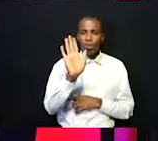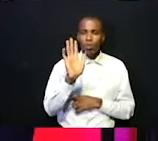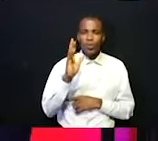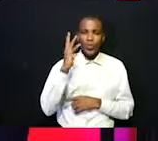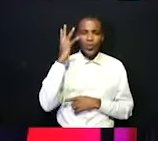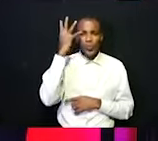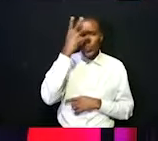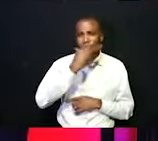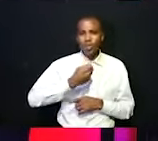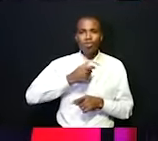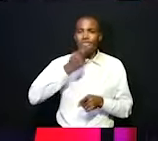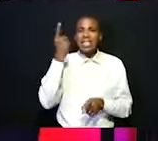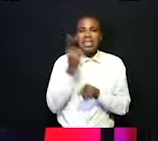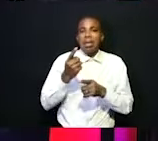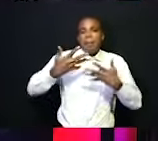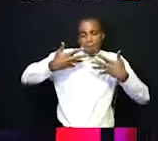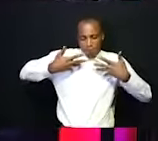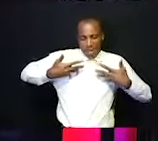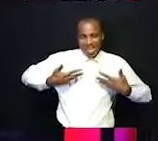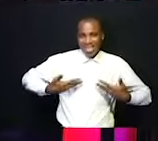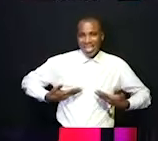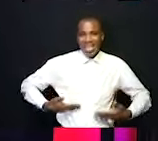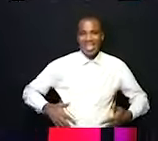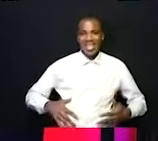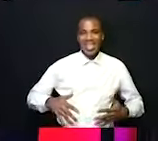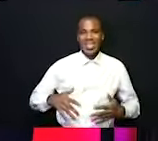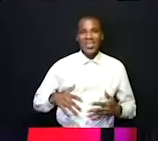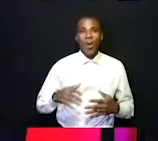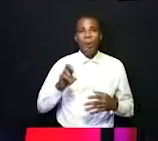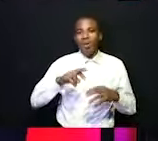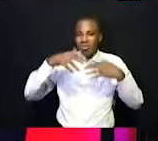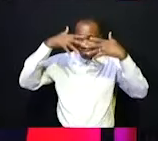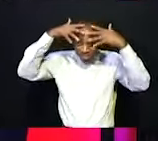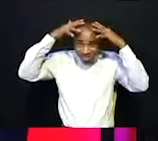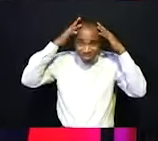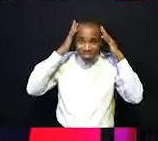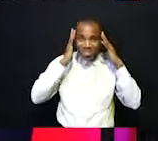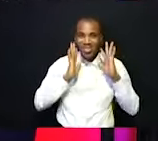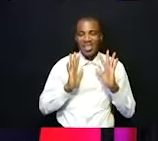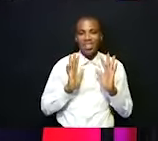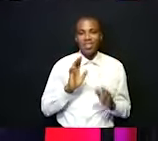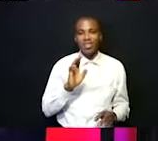from outward adornment such as elaborate hairstyle. Man,